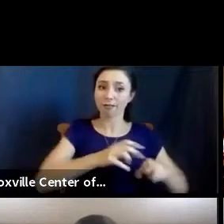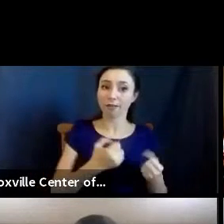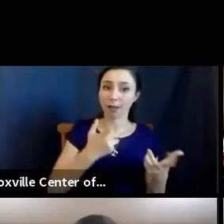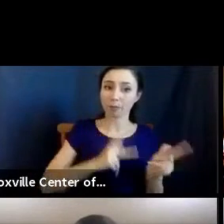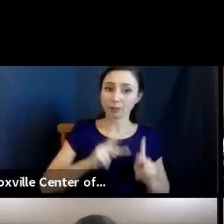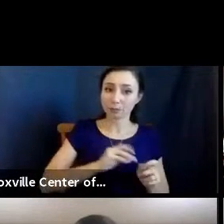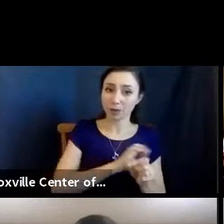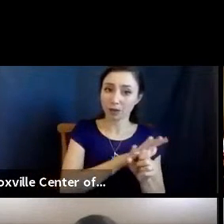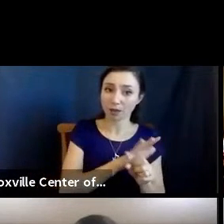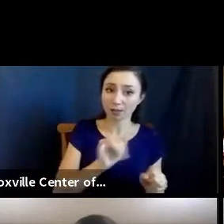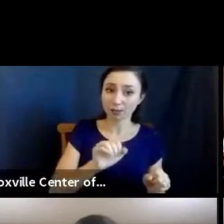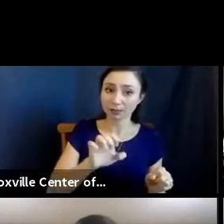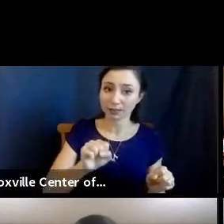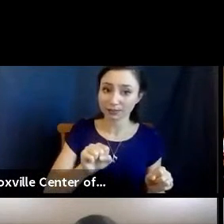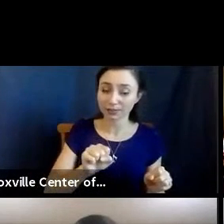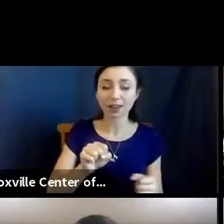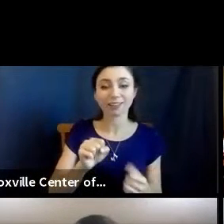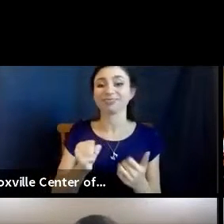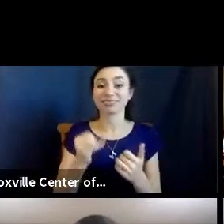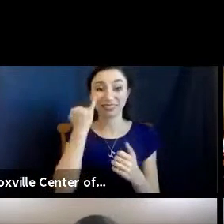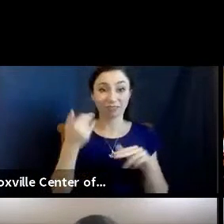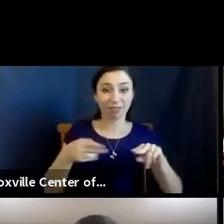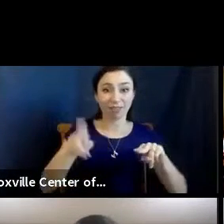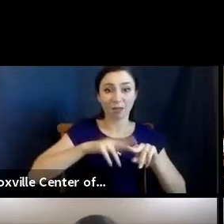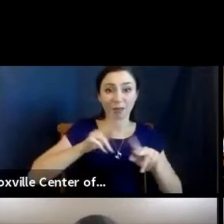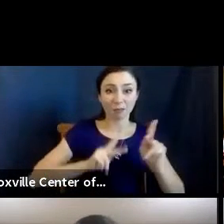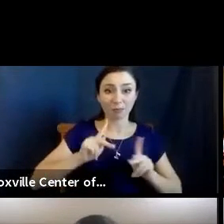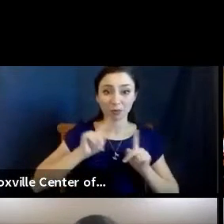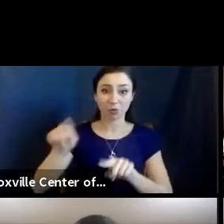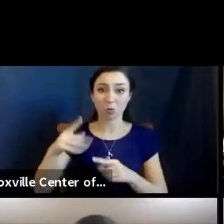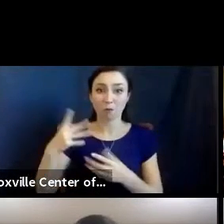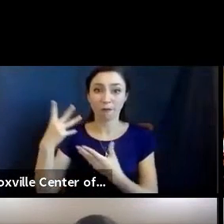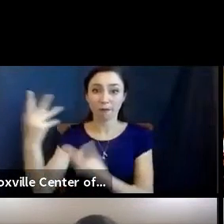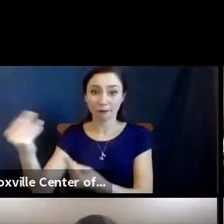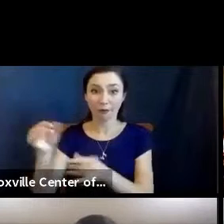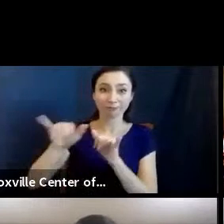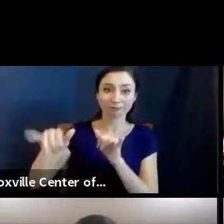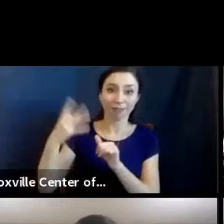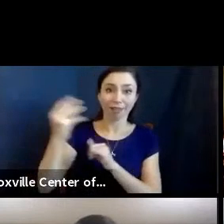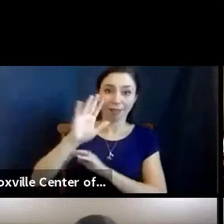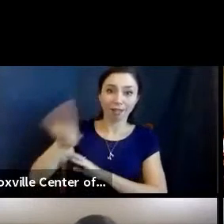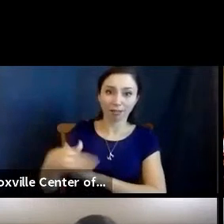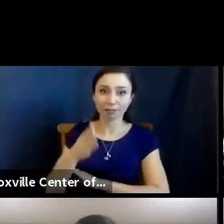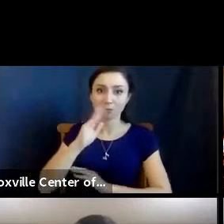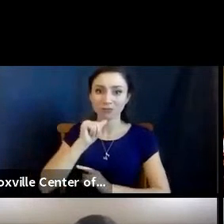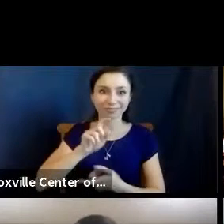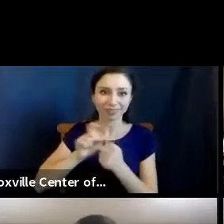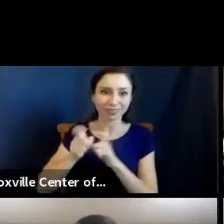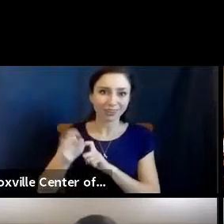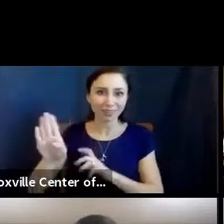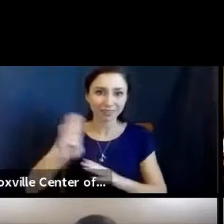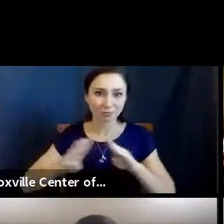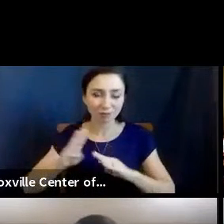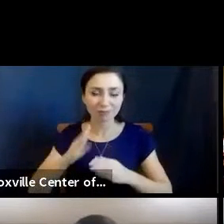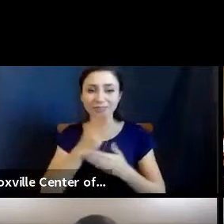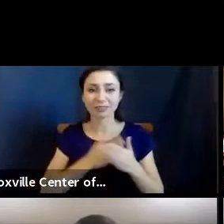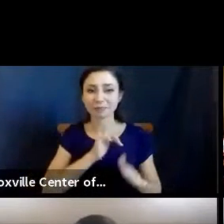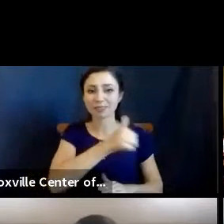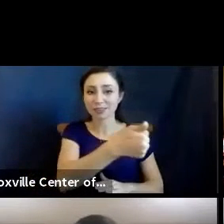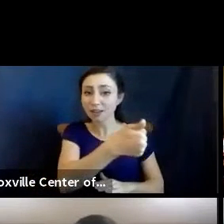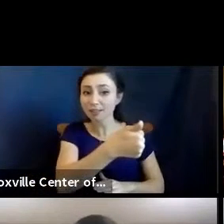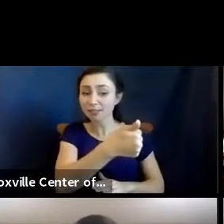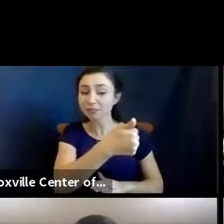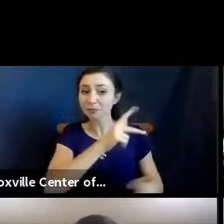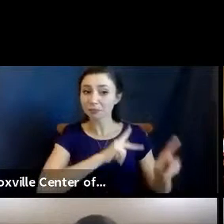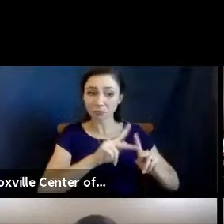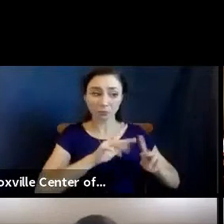counts do increase, the people going out and staying out and enjoying the environment are unlikely to change their behavior. But some of the rest of the consumer base will